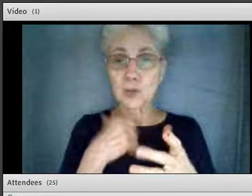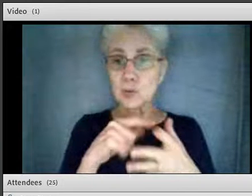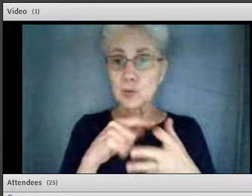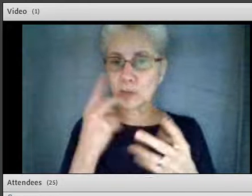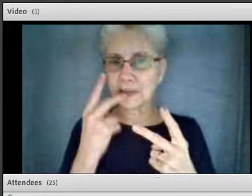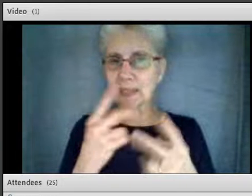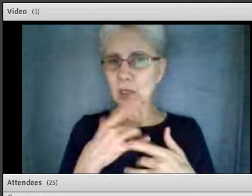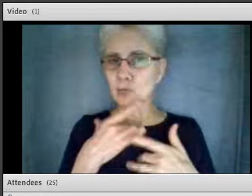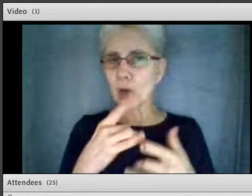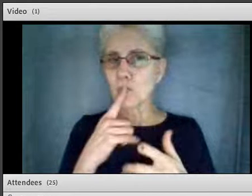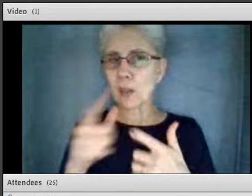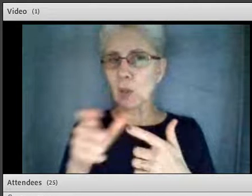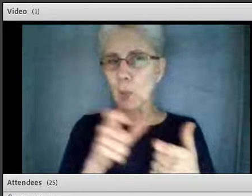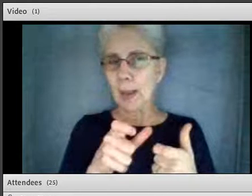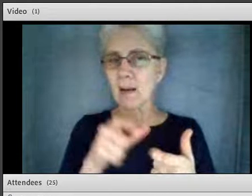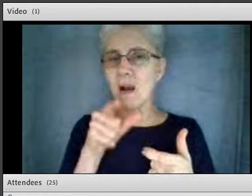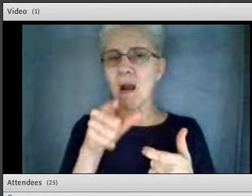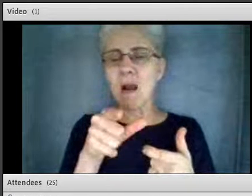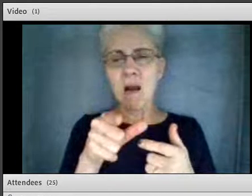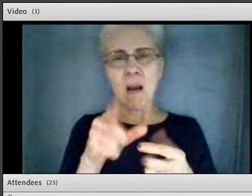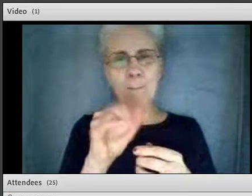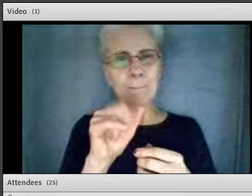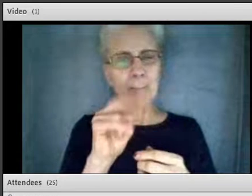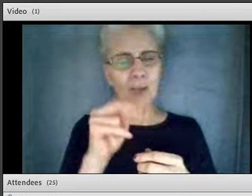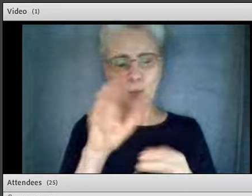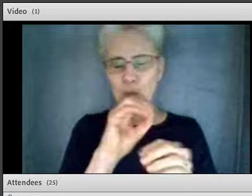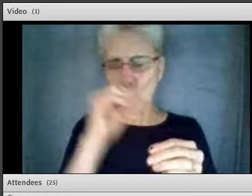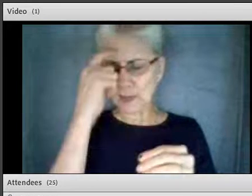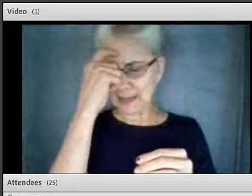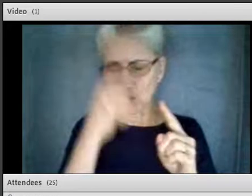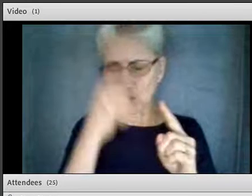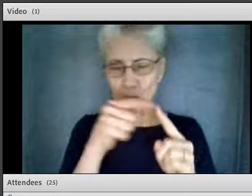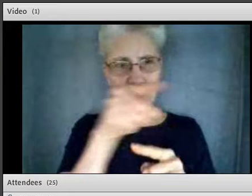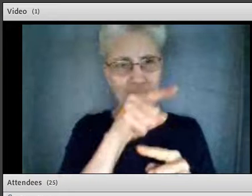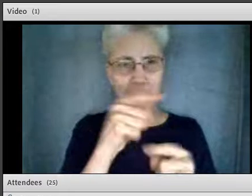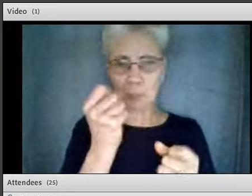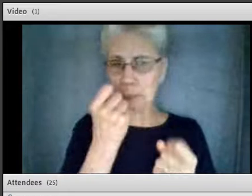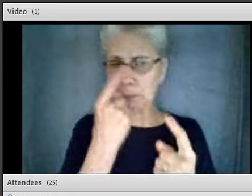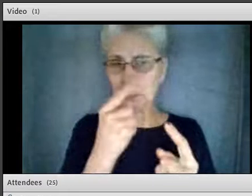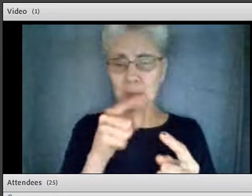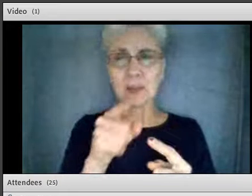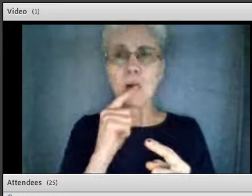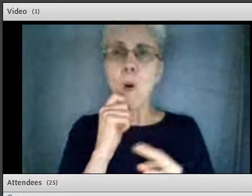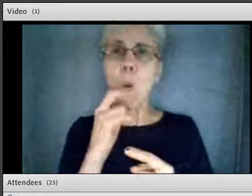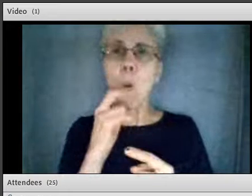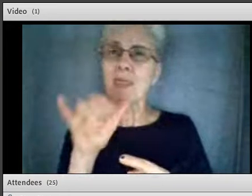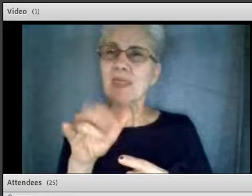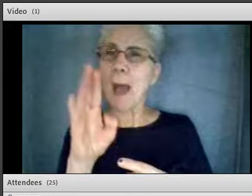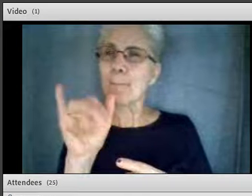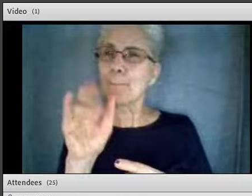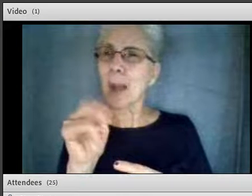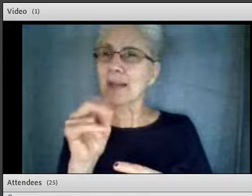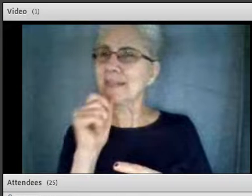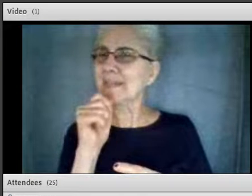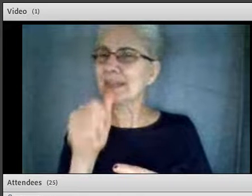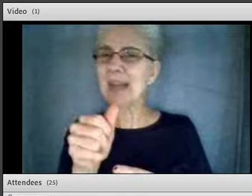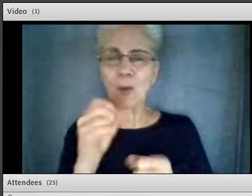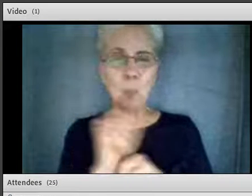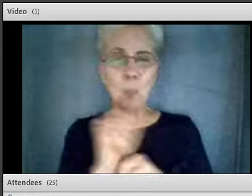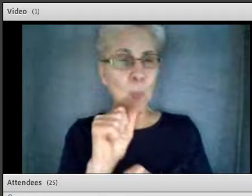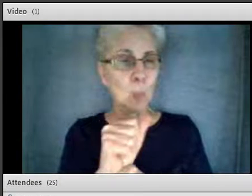my menu makes absolutely no sense to my users, or that button doesn't work, and things like that. You can see